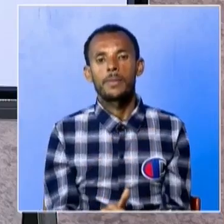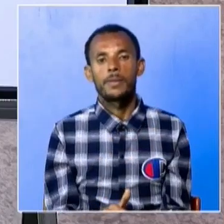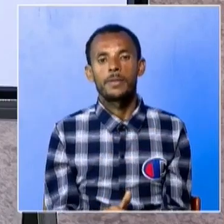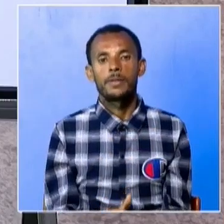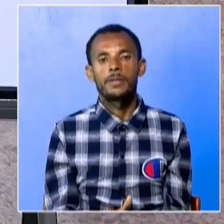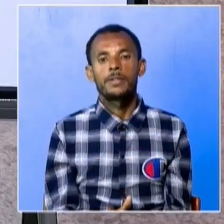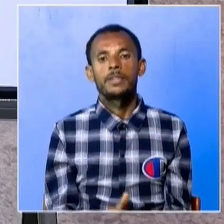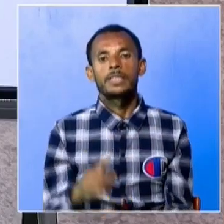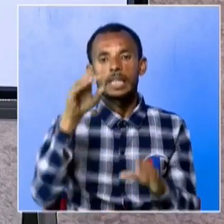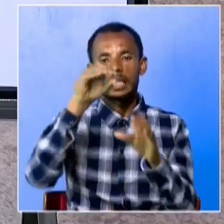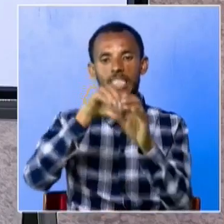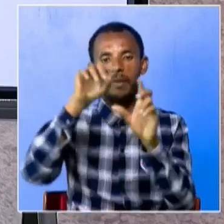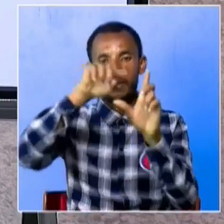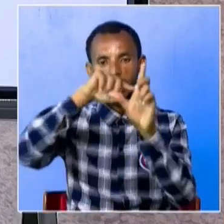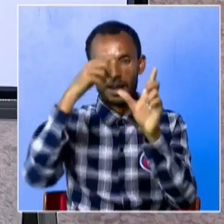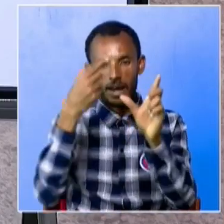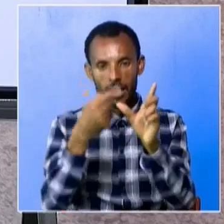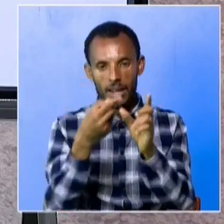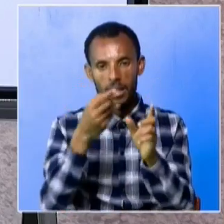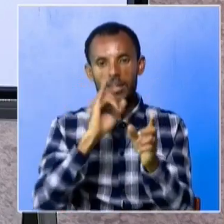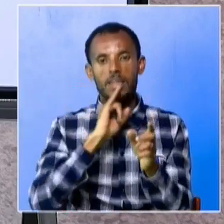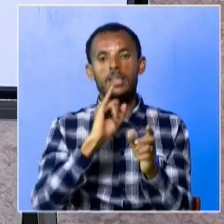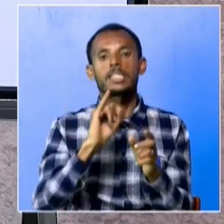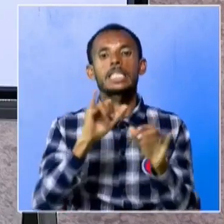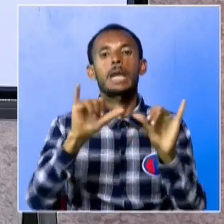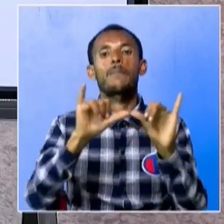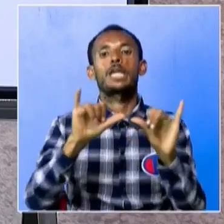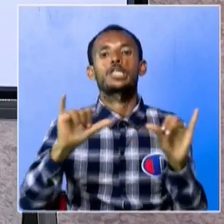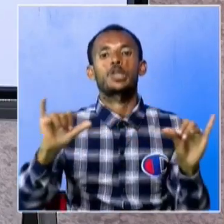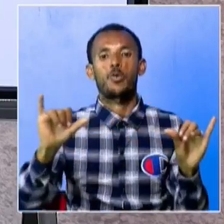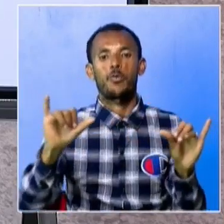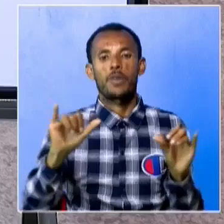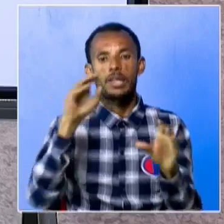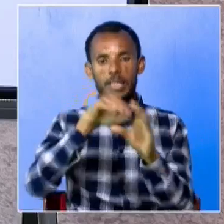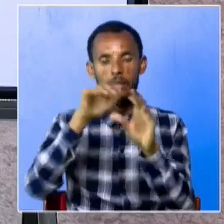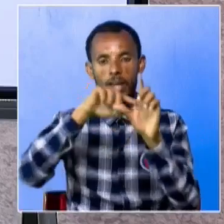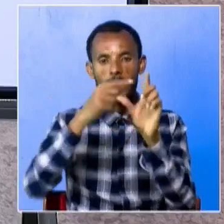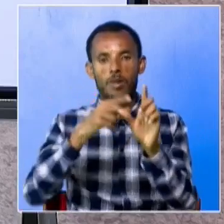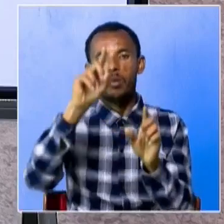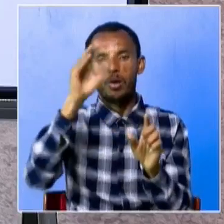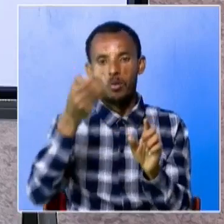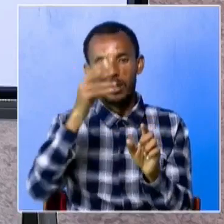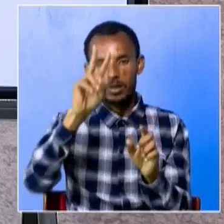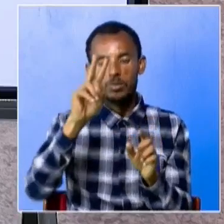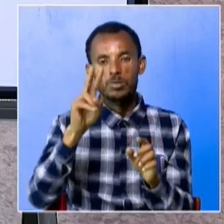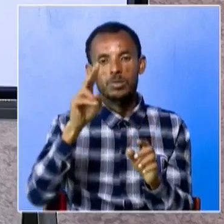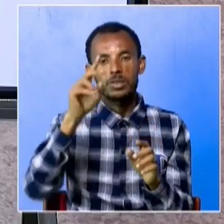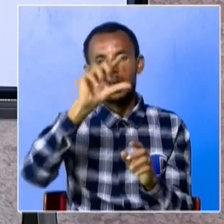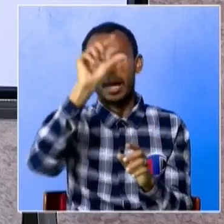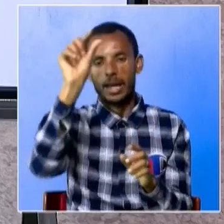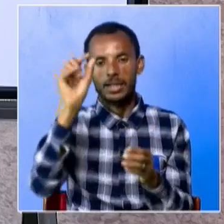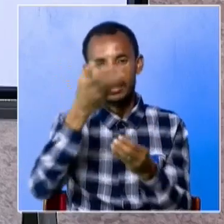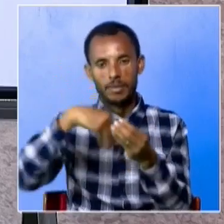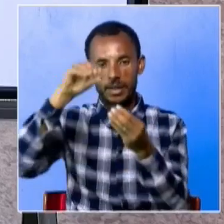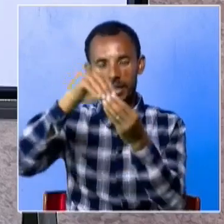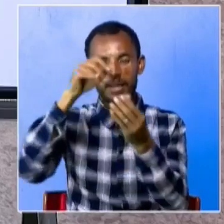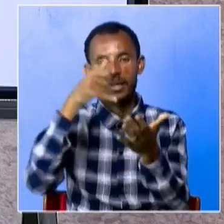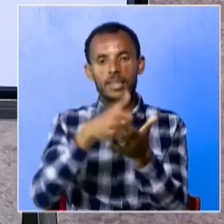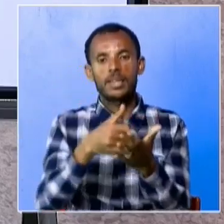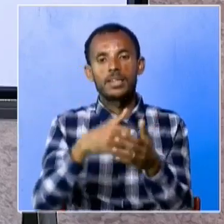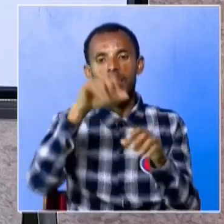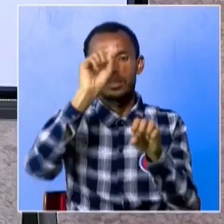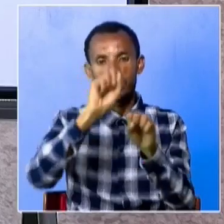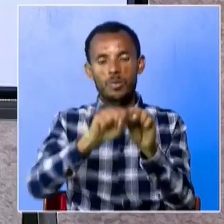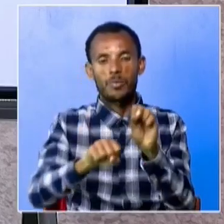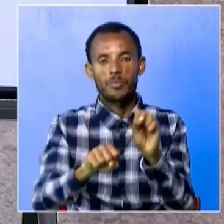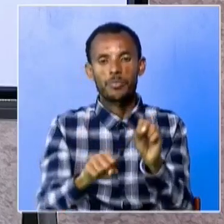the inscribed angle is, the measure of the inscribed angle is half of the measure of the arc subtending it, right?